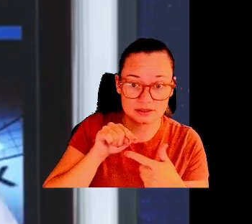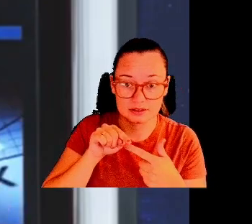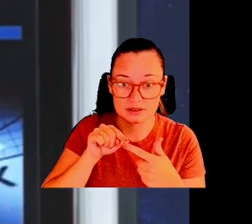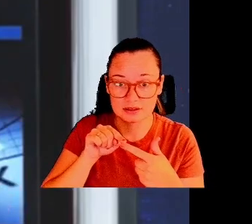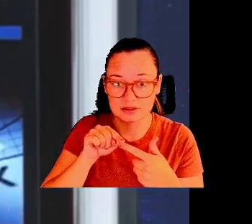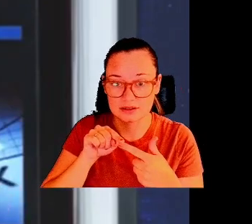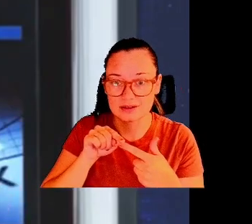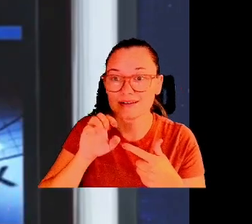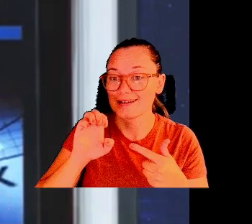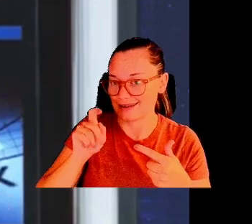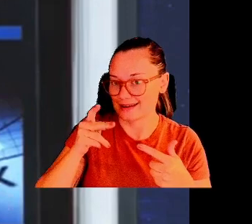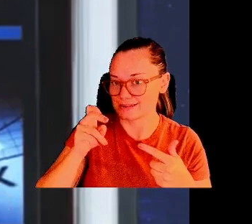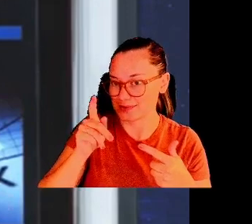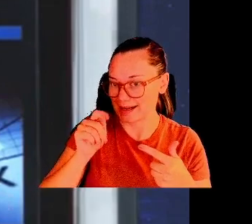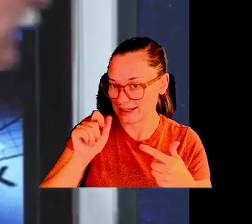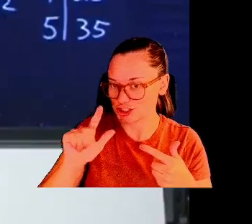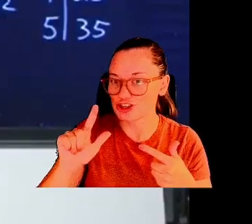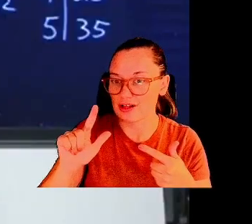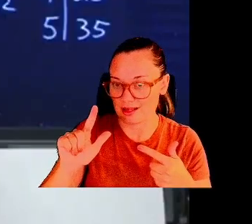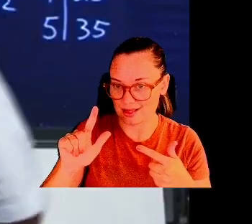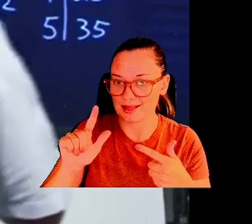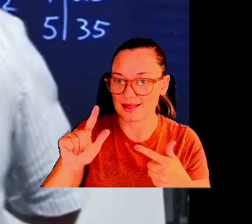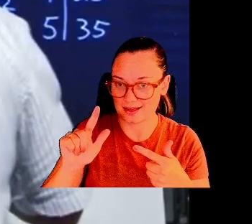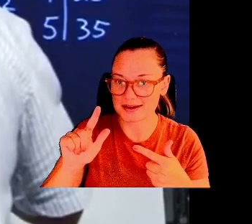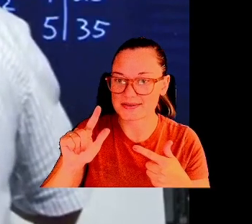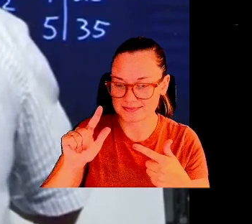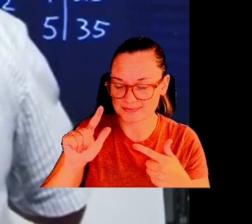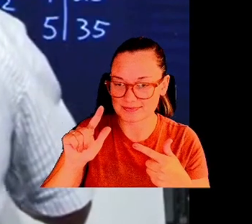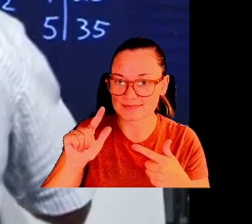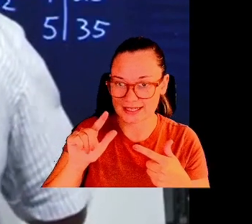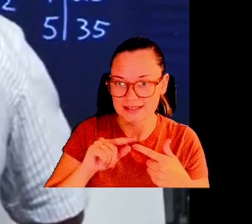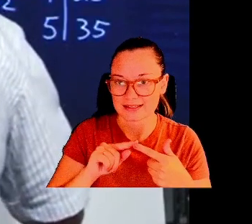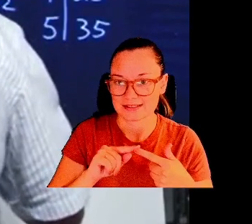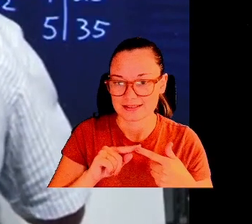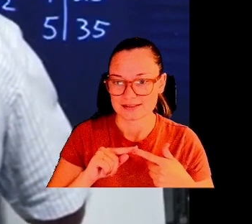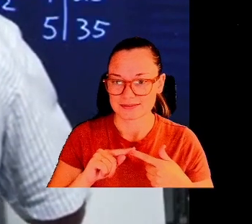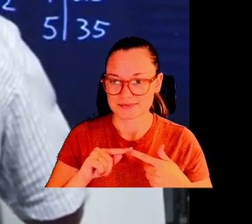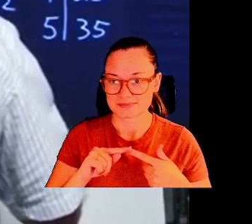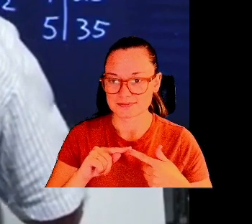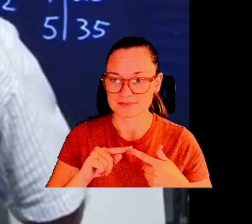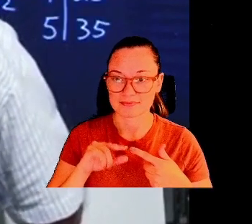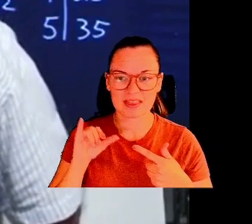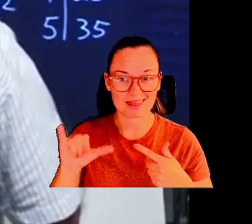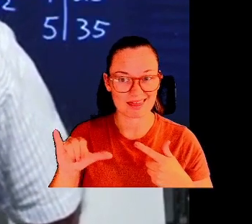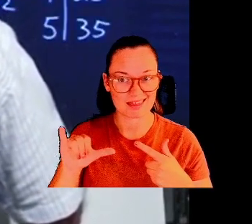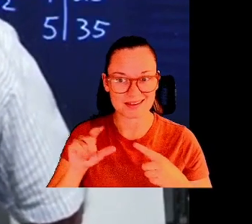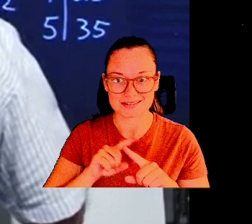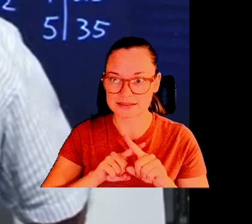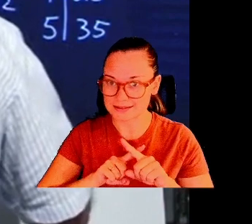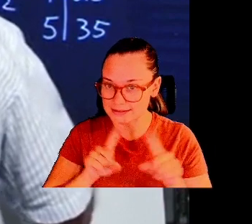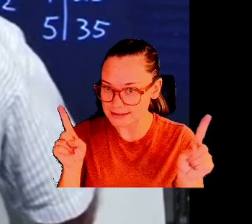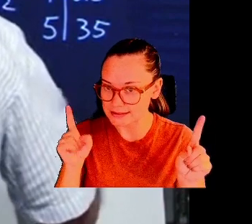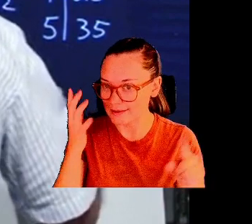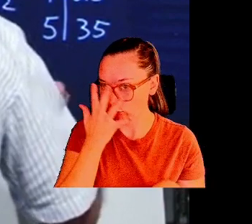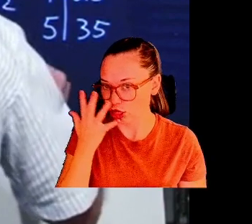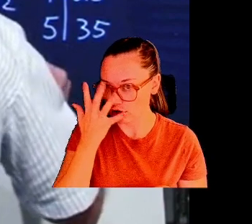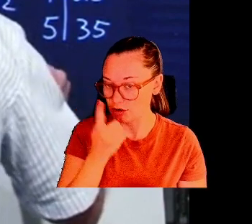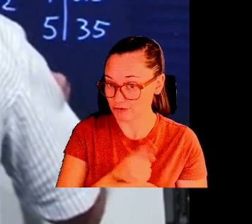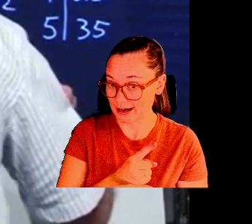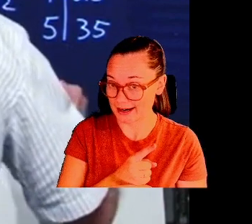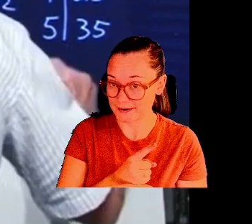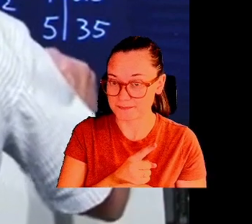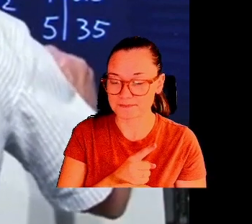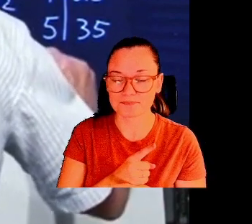It's an exponential function. And an exponential function has a whole different look to it. It's got